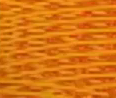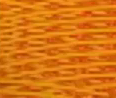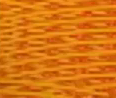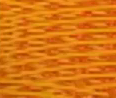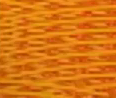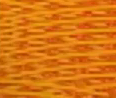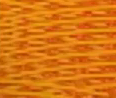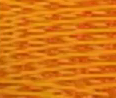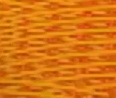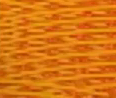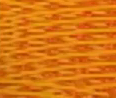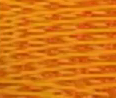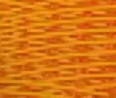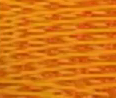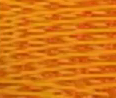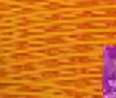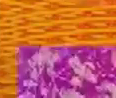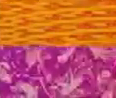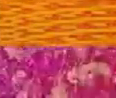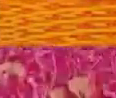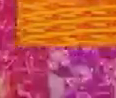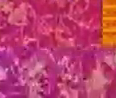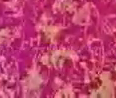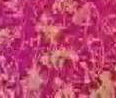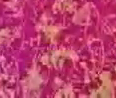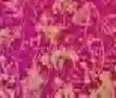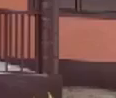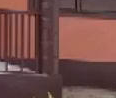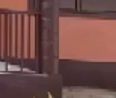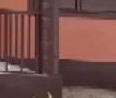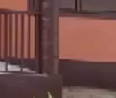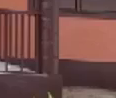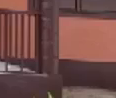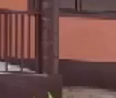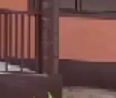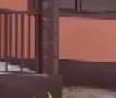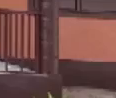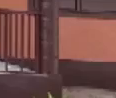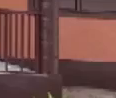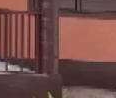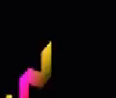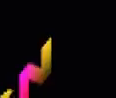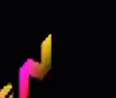lool mo ñu soxal ak SB Printing Design taral sa kër taral sa